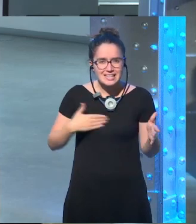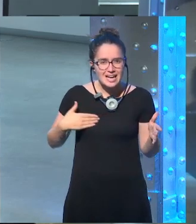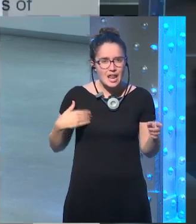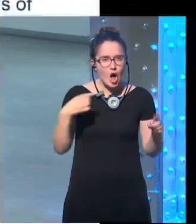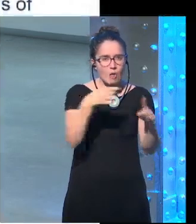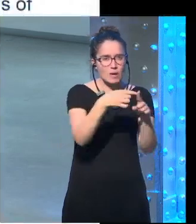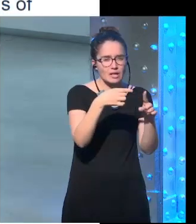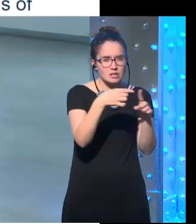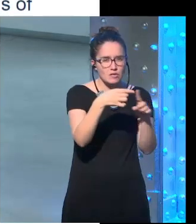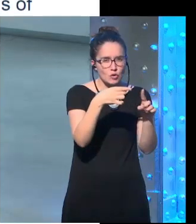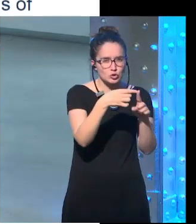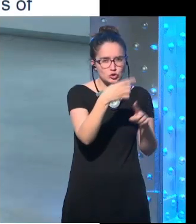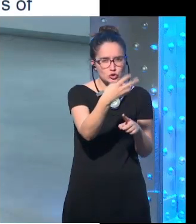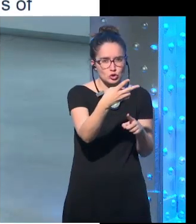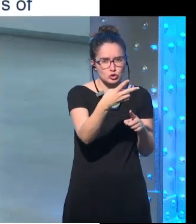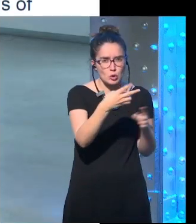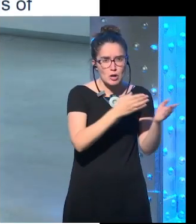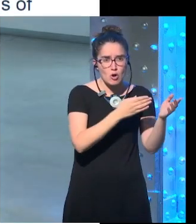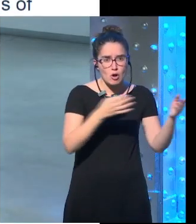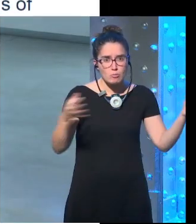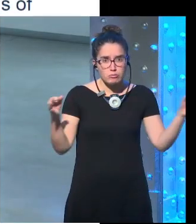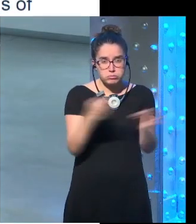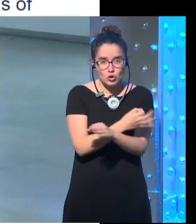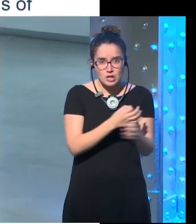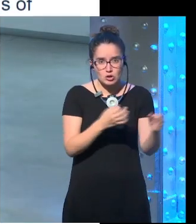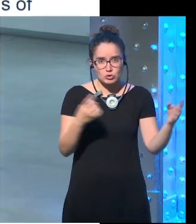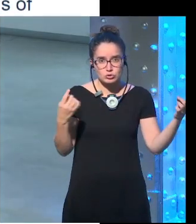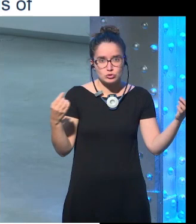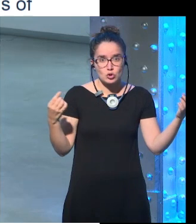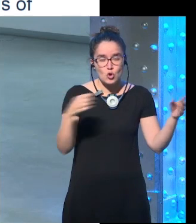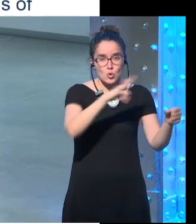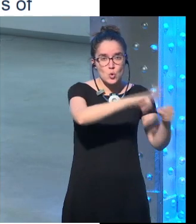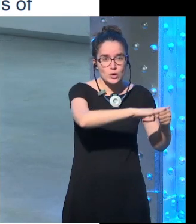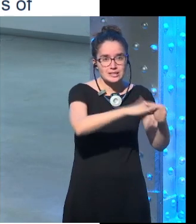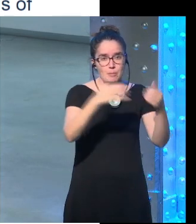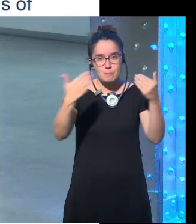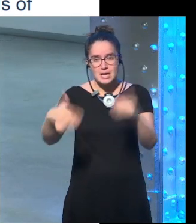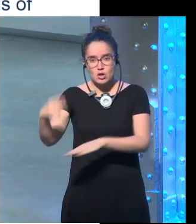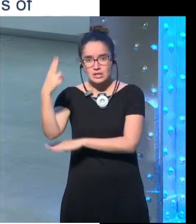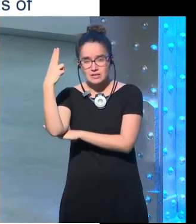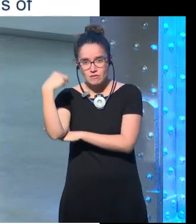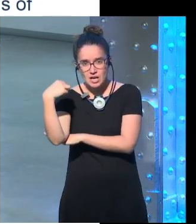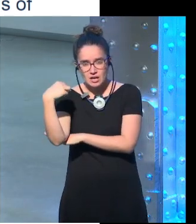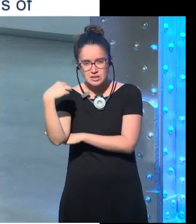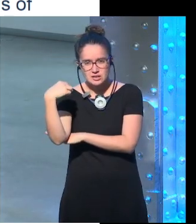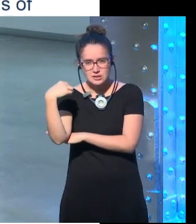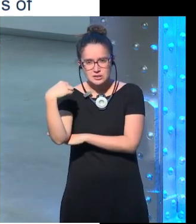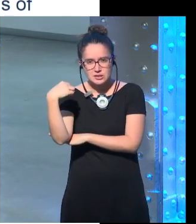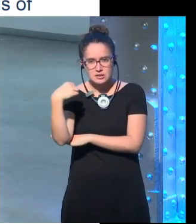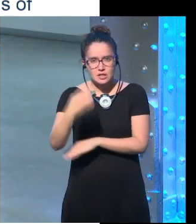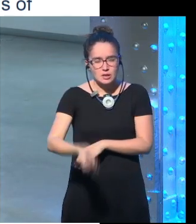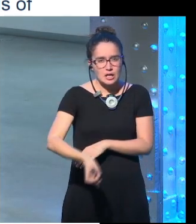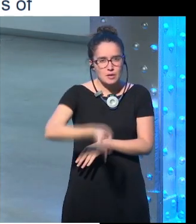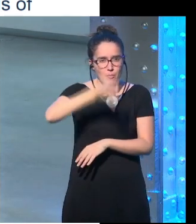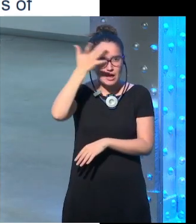goals at the same time. On Mondays, Wednesdays and Fridays, it invents new